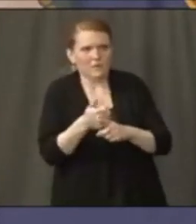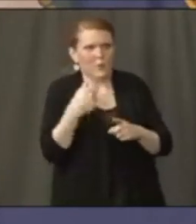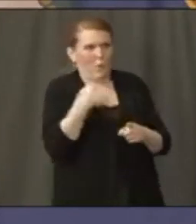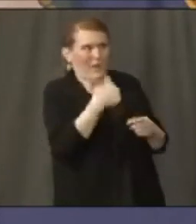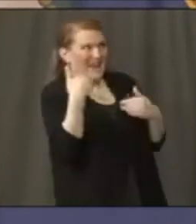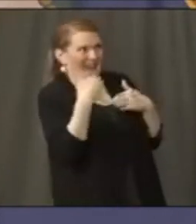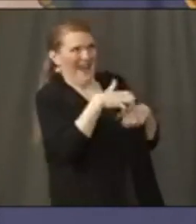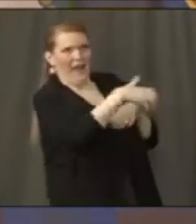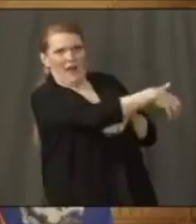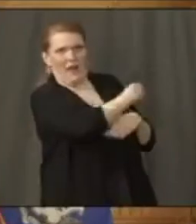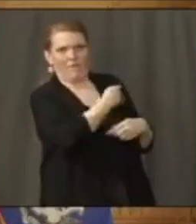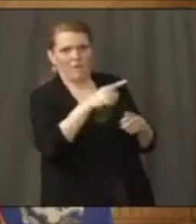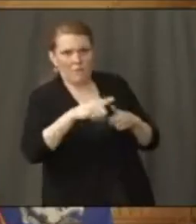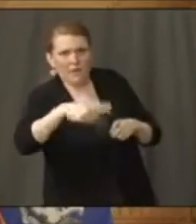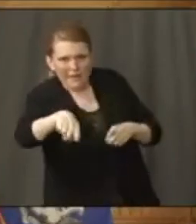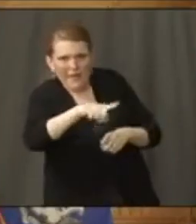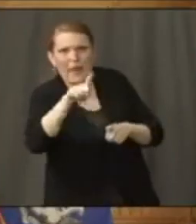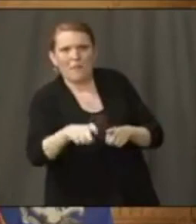Thank you.